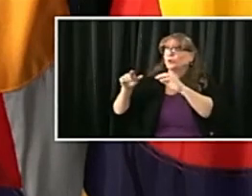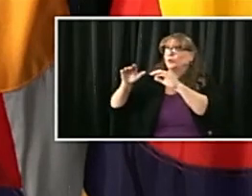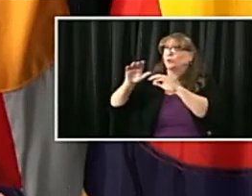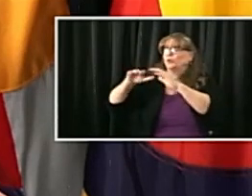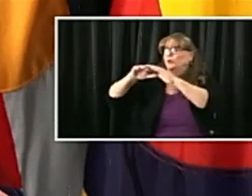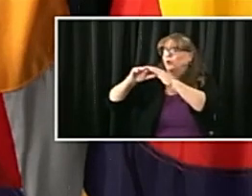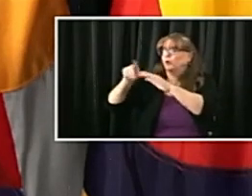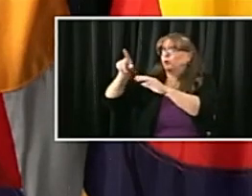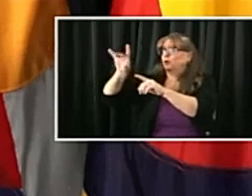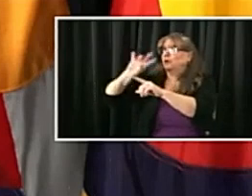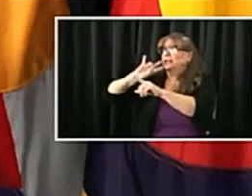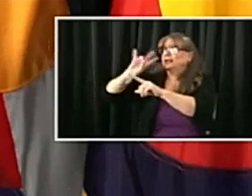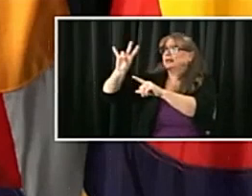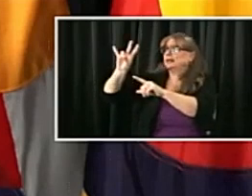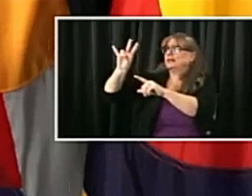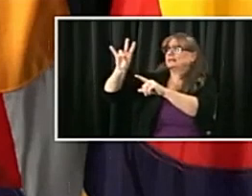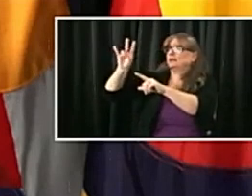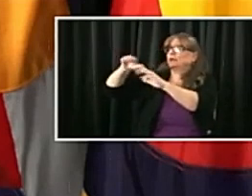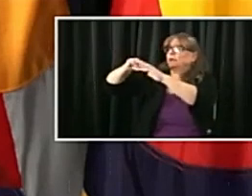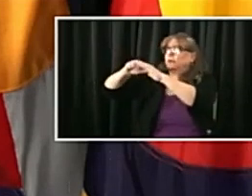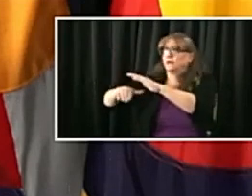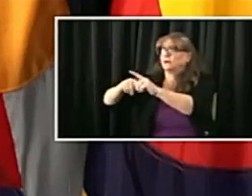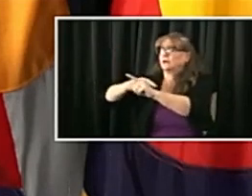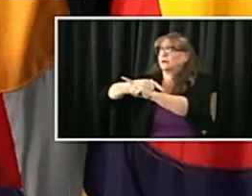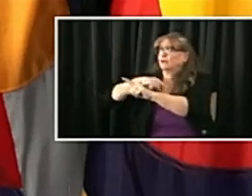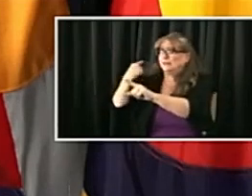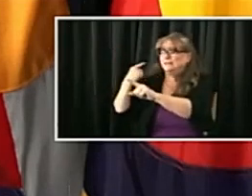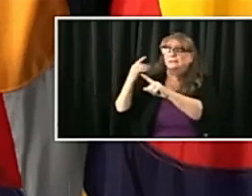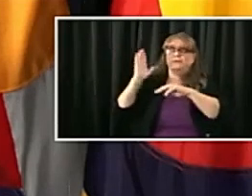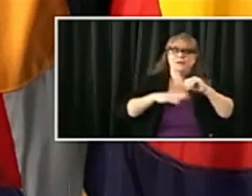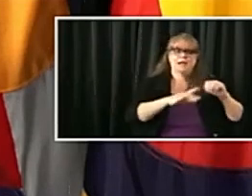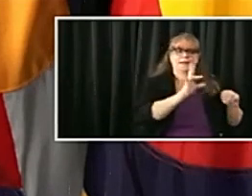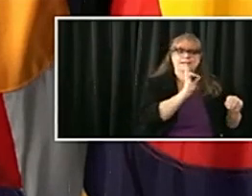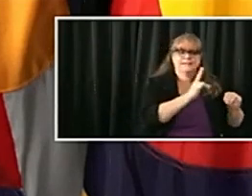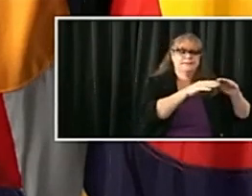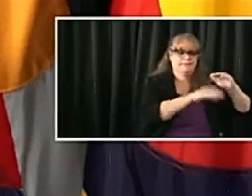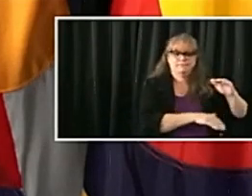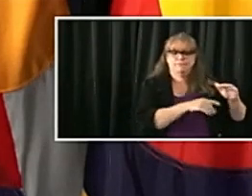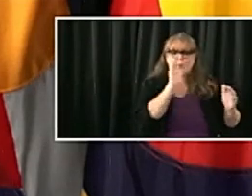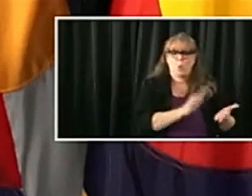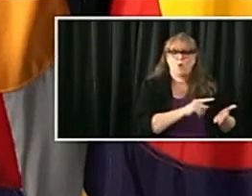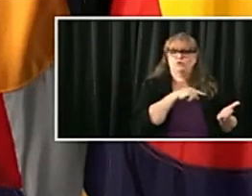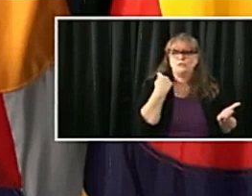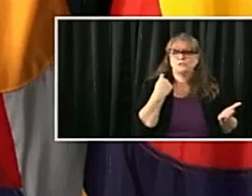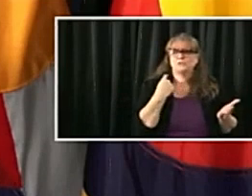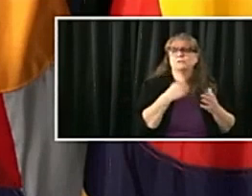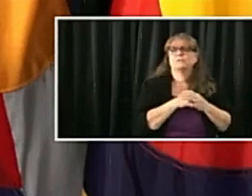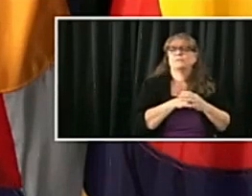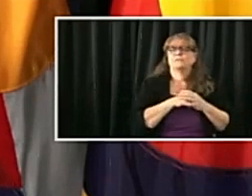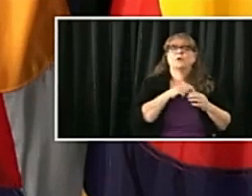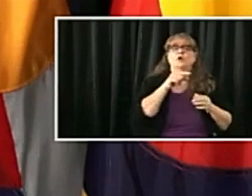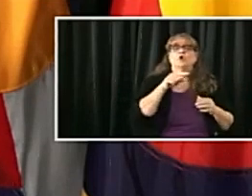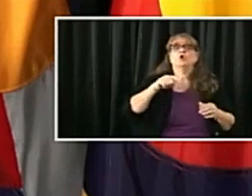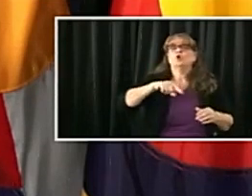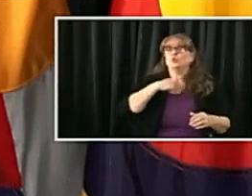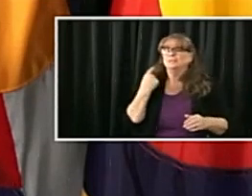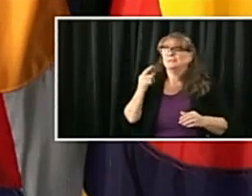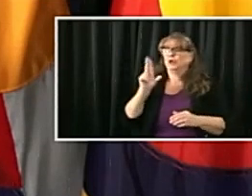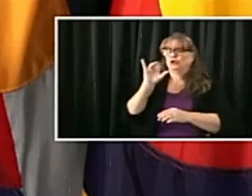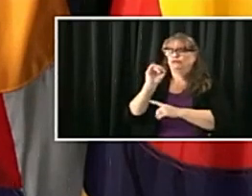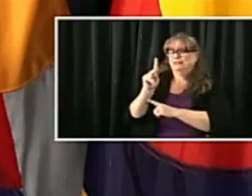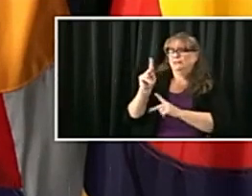Pre-existing conditions is a broad rubric. The highest risk folks are likely folks that either have induced or